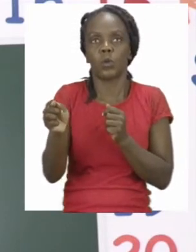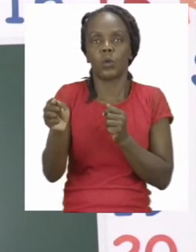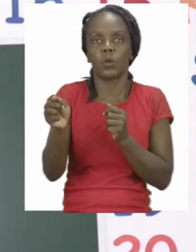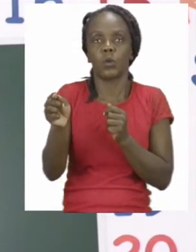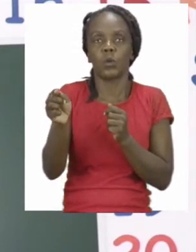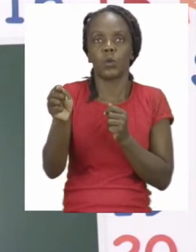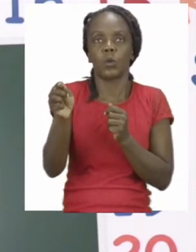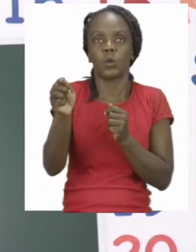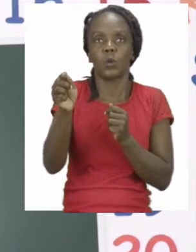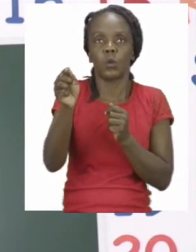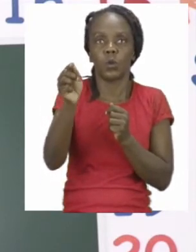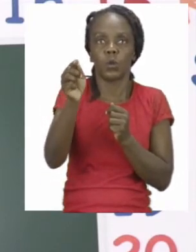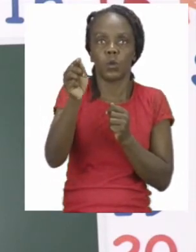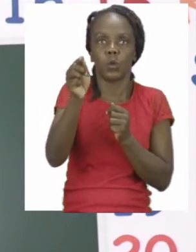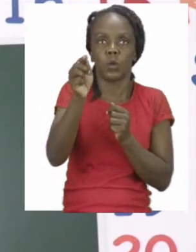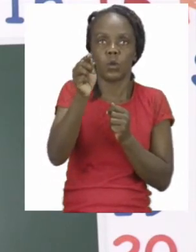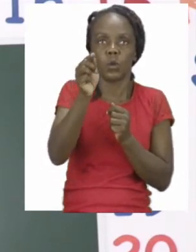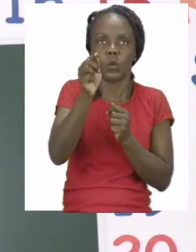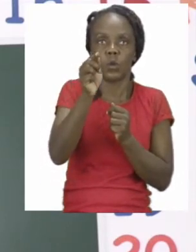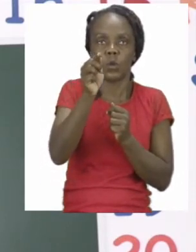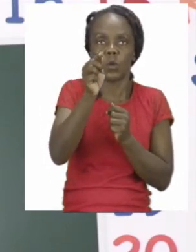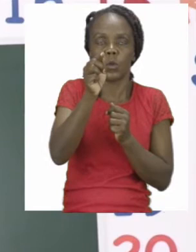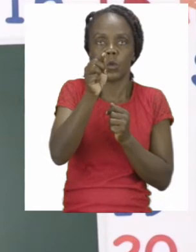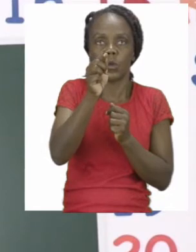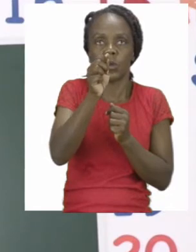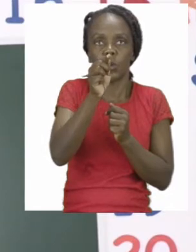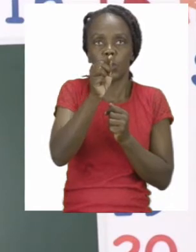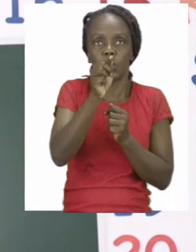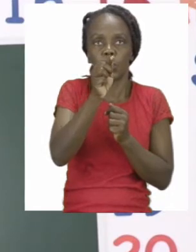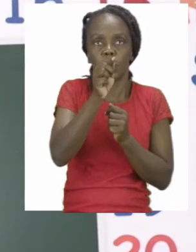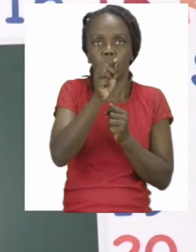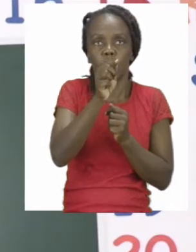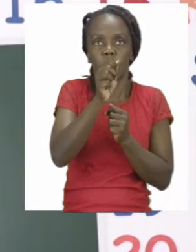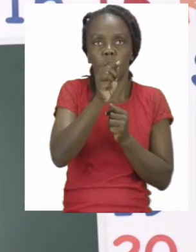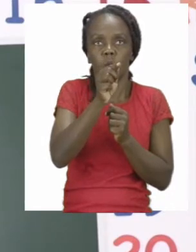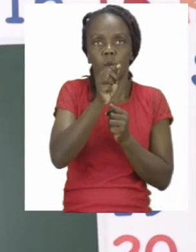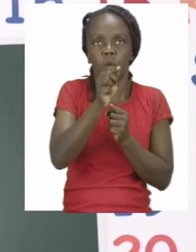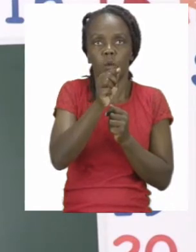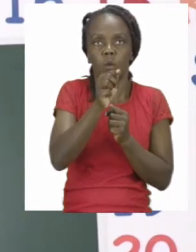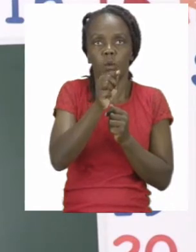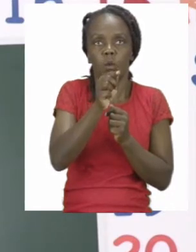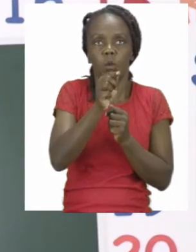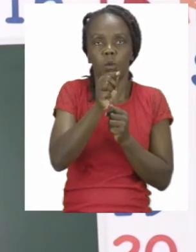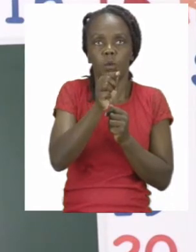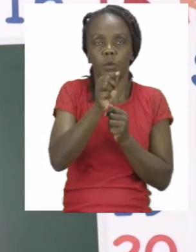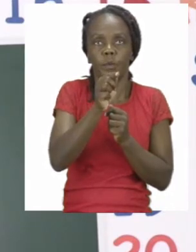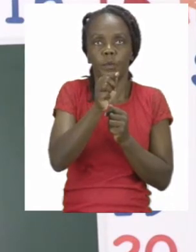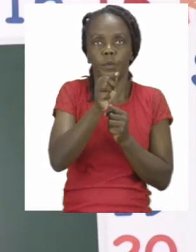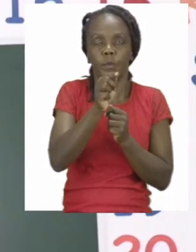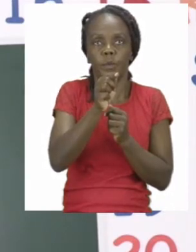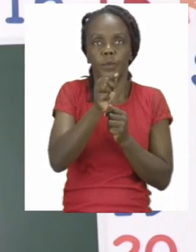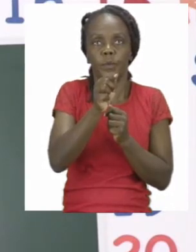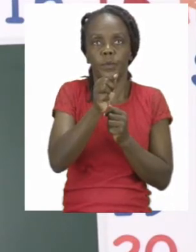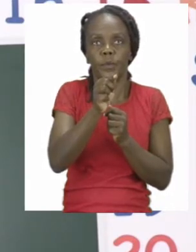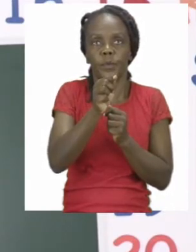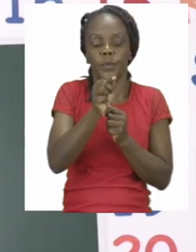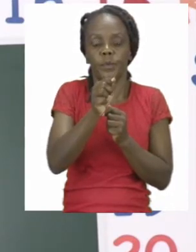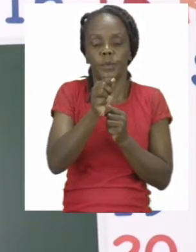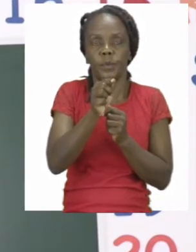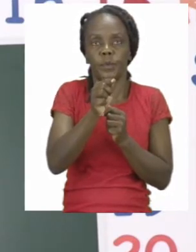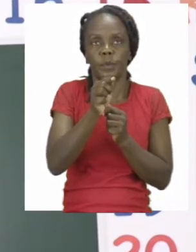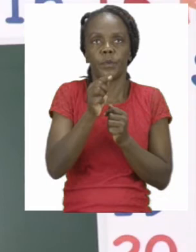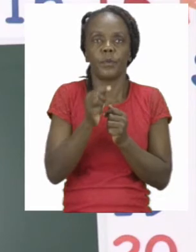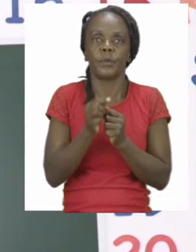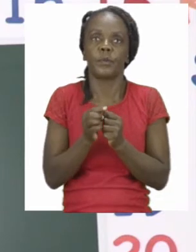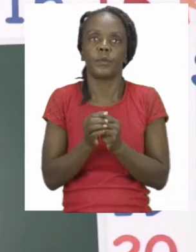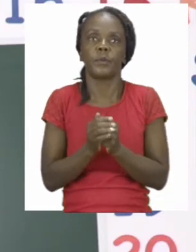circle, you do not lift up your pencil or your color. And you try and make